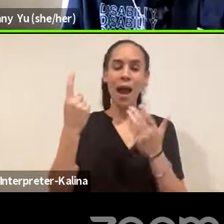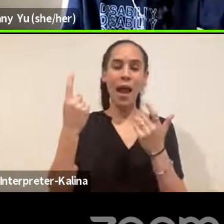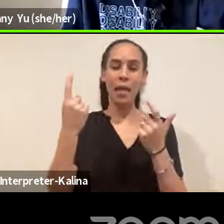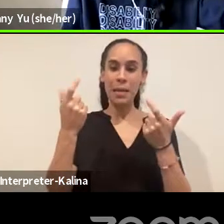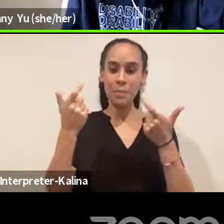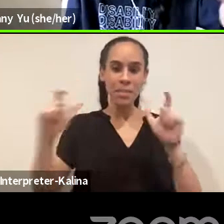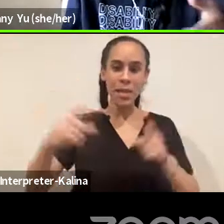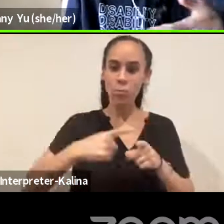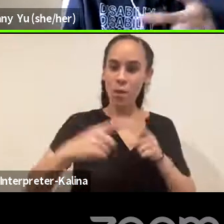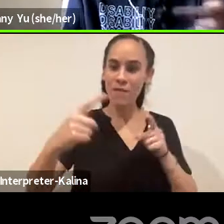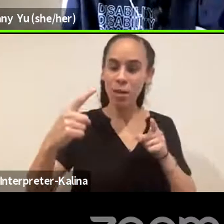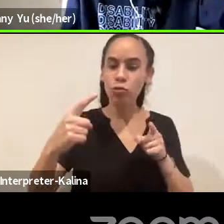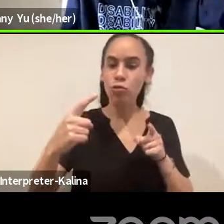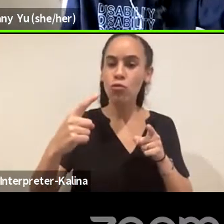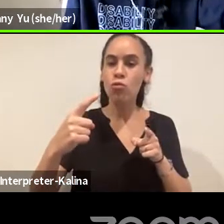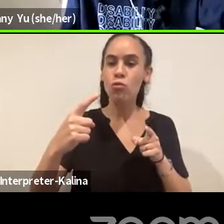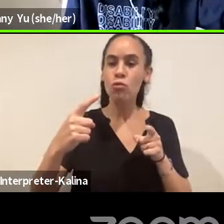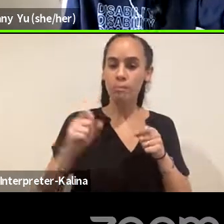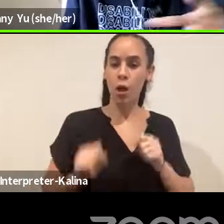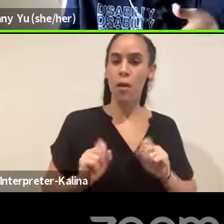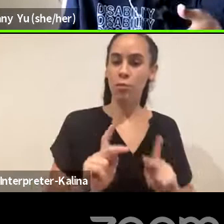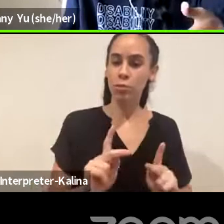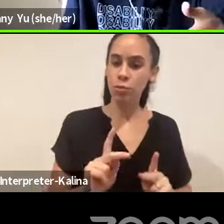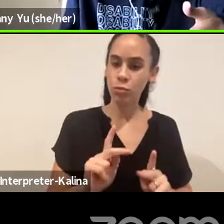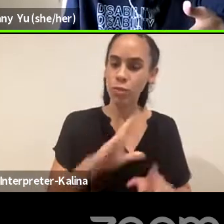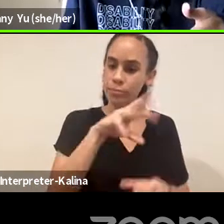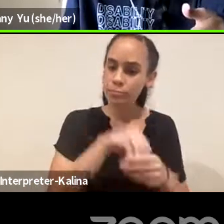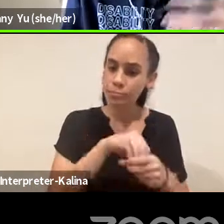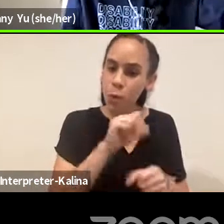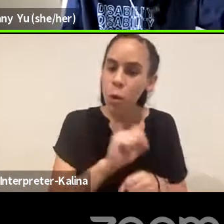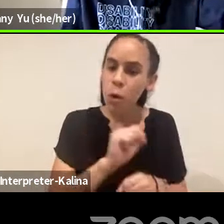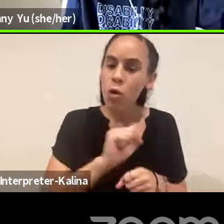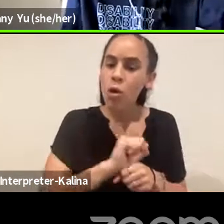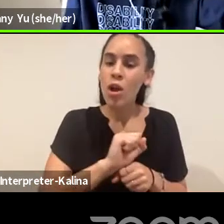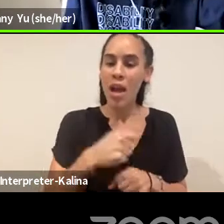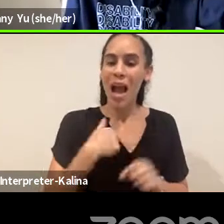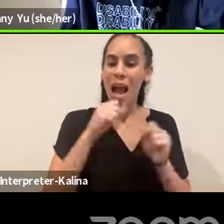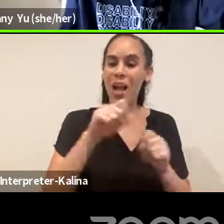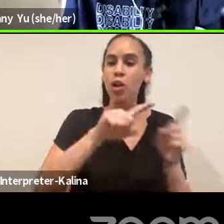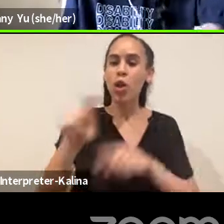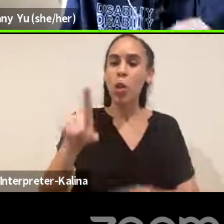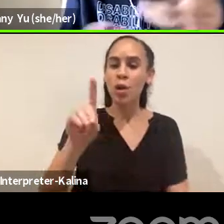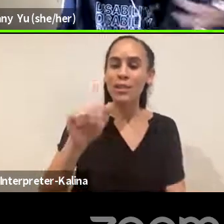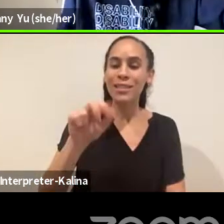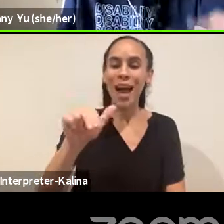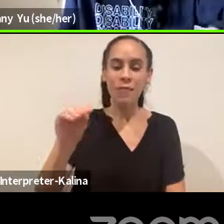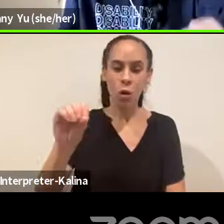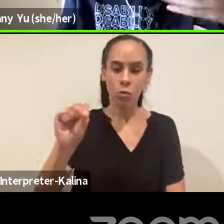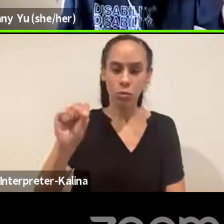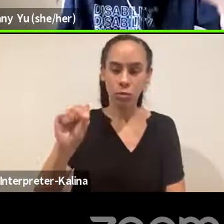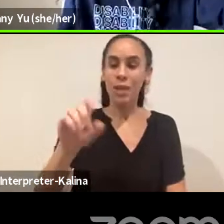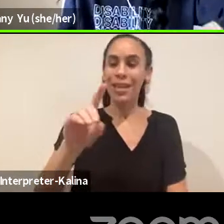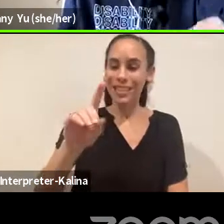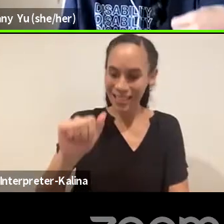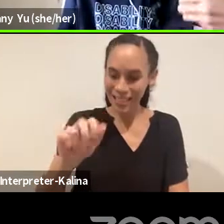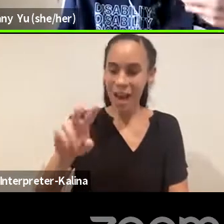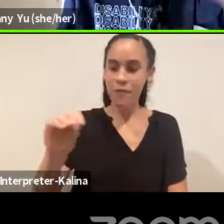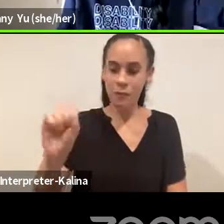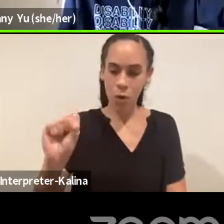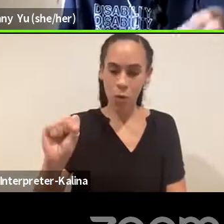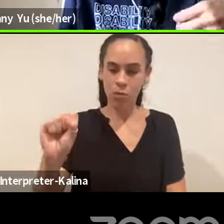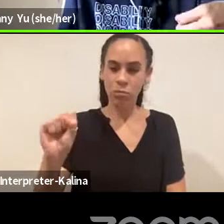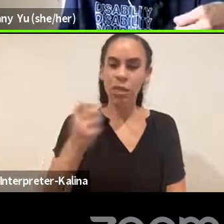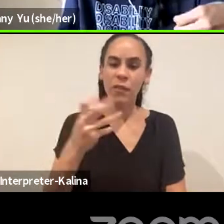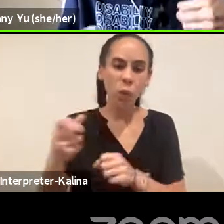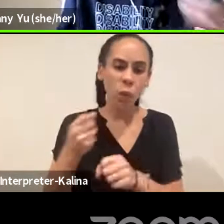professional opportunities that I've had in this work is I had the opportunity to go to Davos a couple of years ago, which is, you have a lot of CEOs